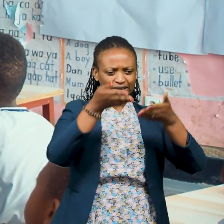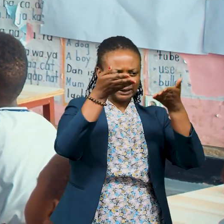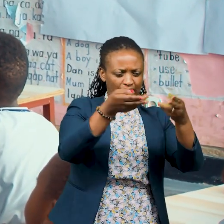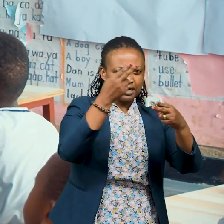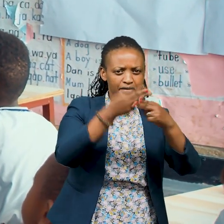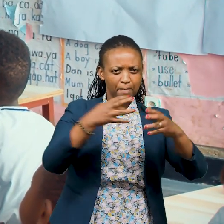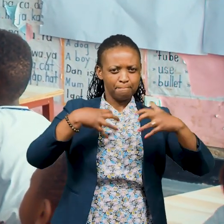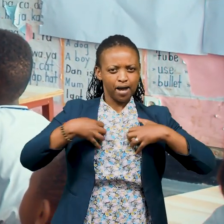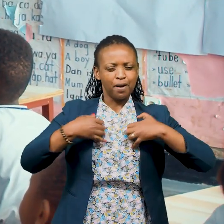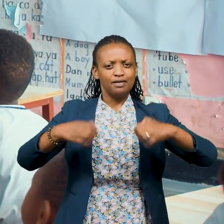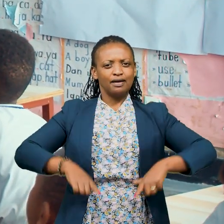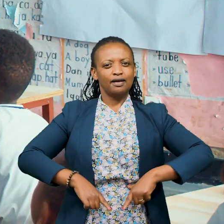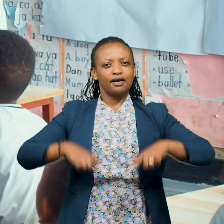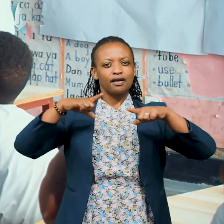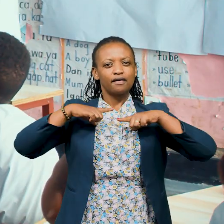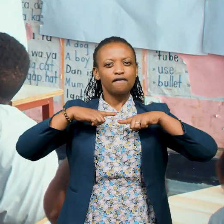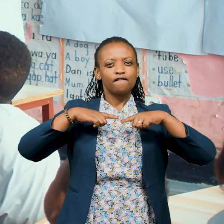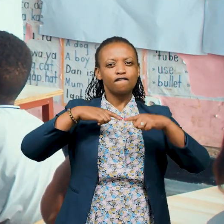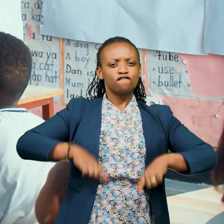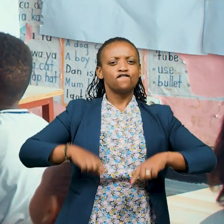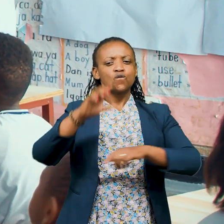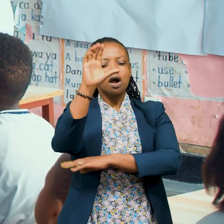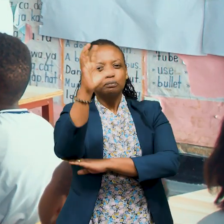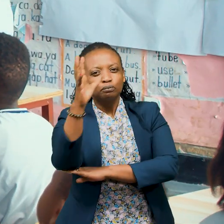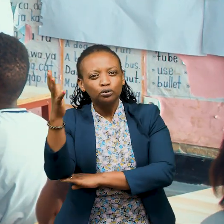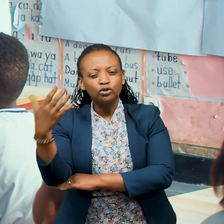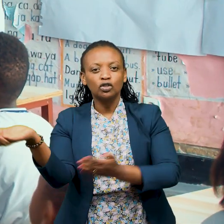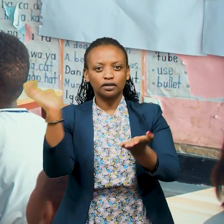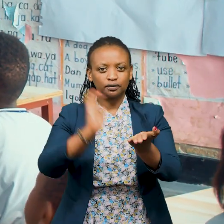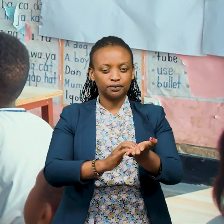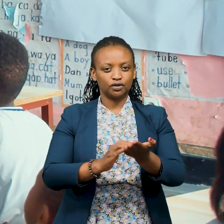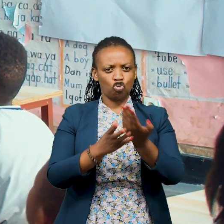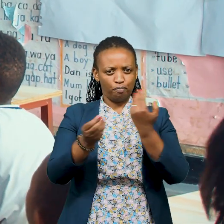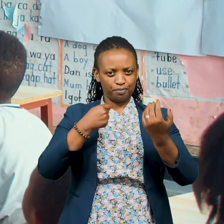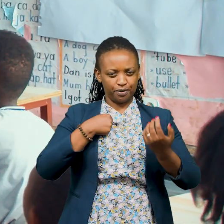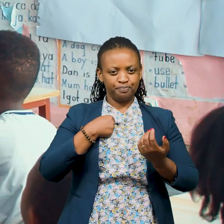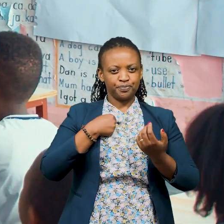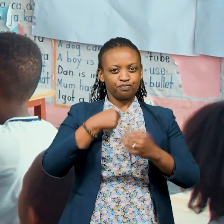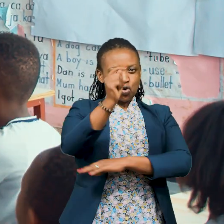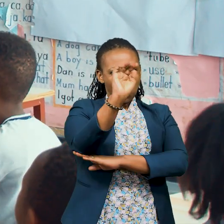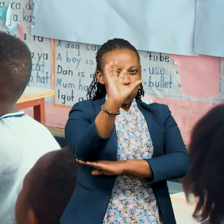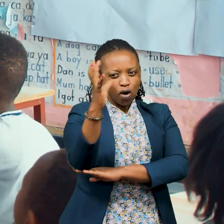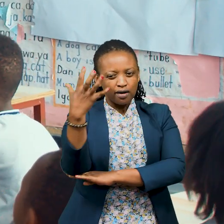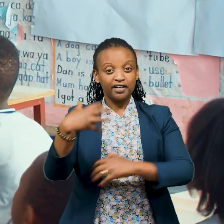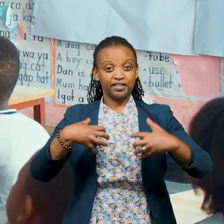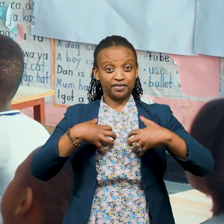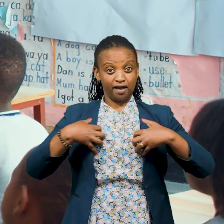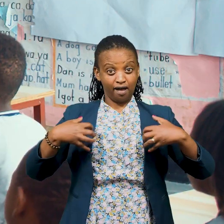animals that live in the bush. Can you repeat after me? Wild animals